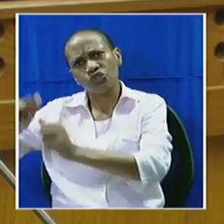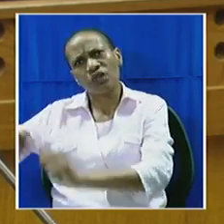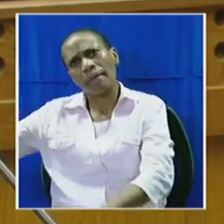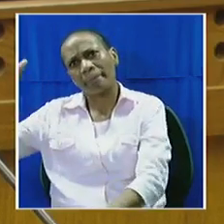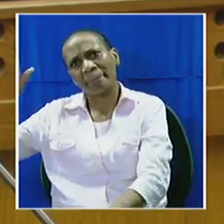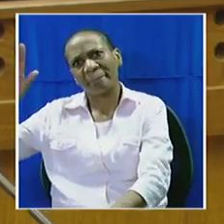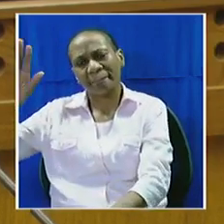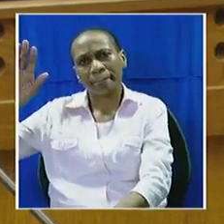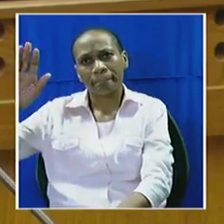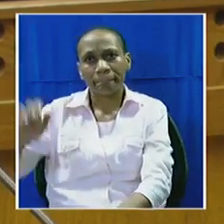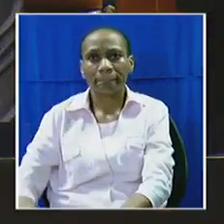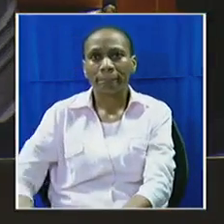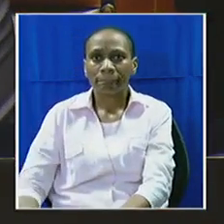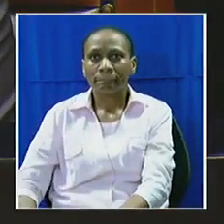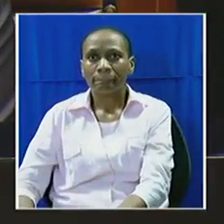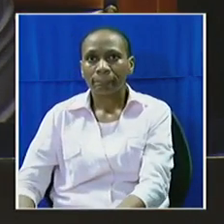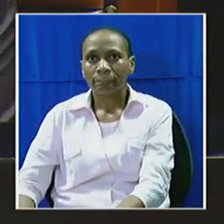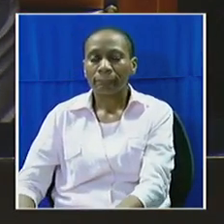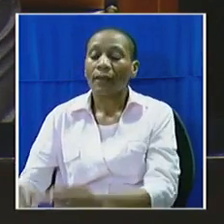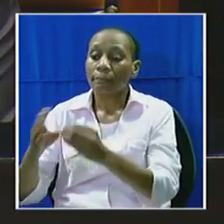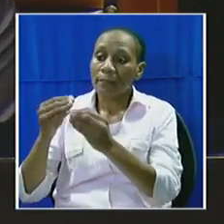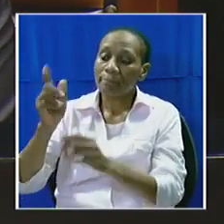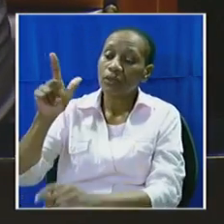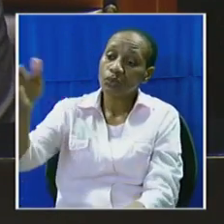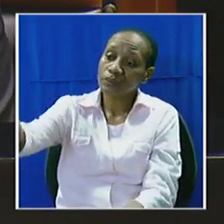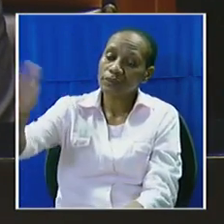Won't you take a question on blatant lies?